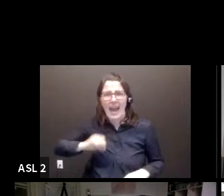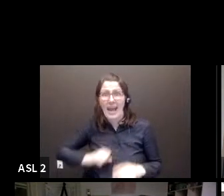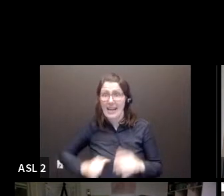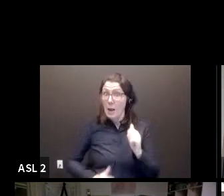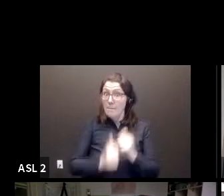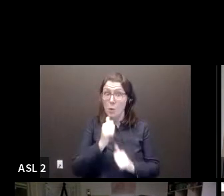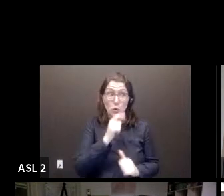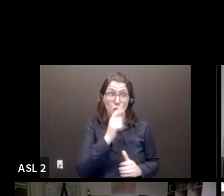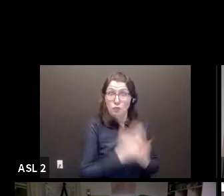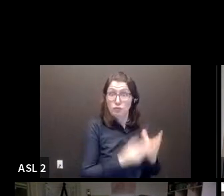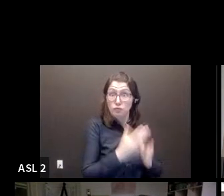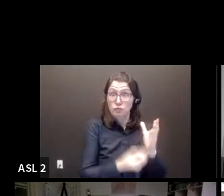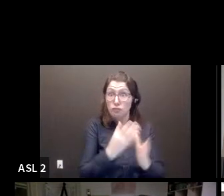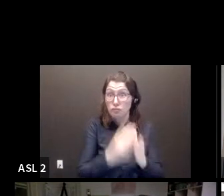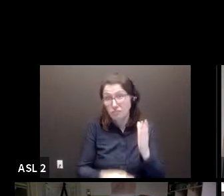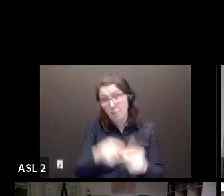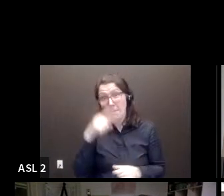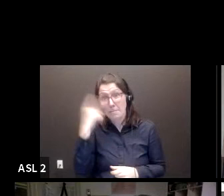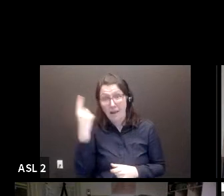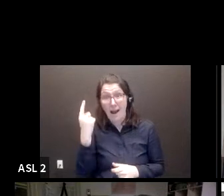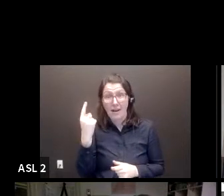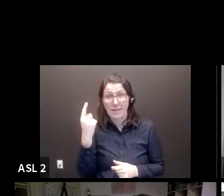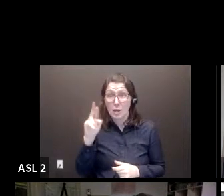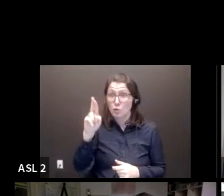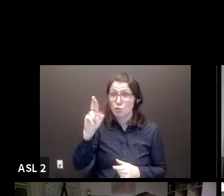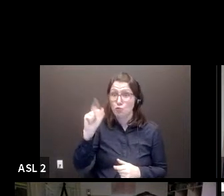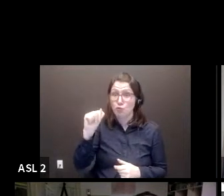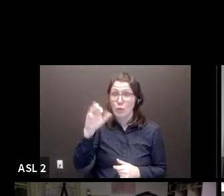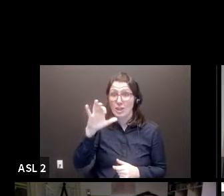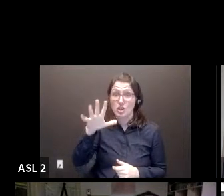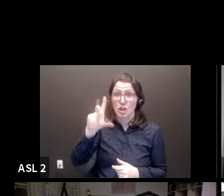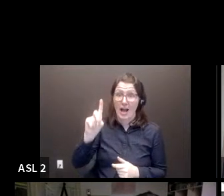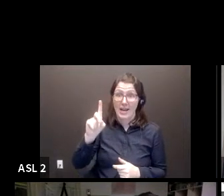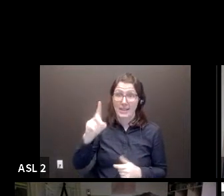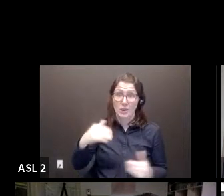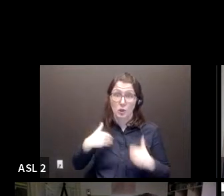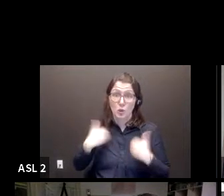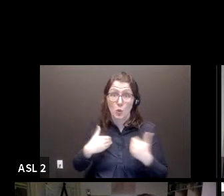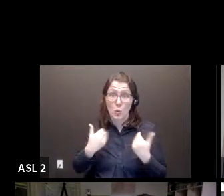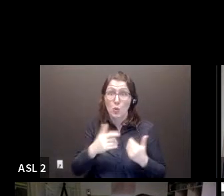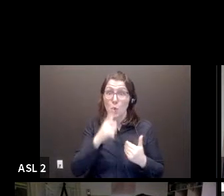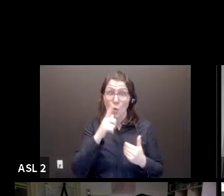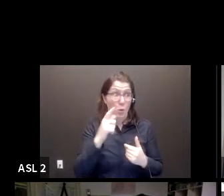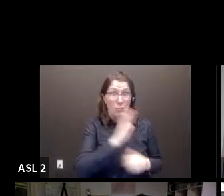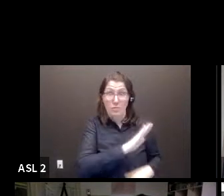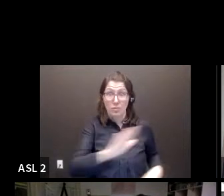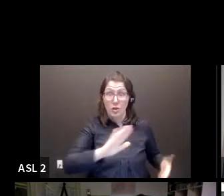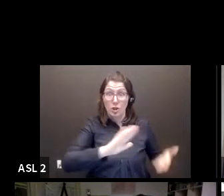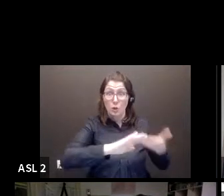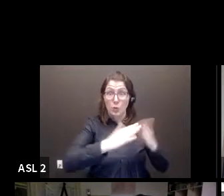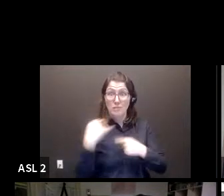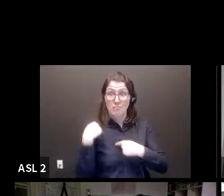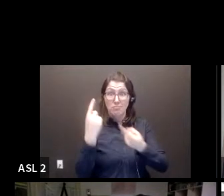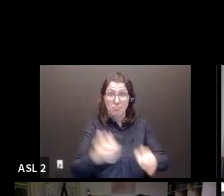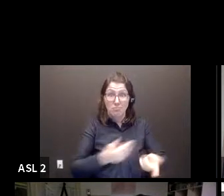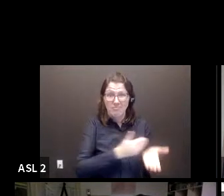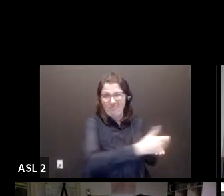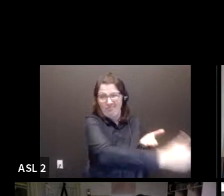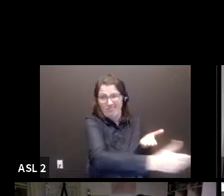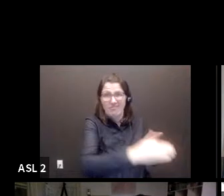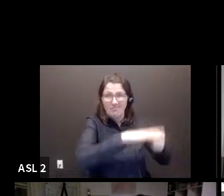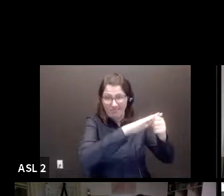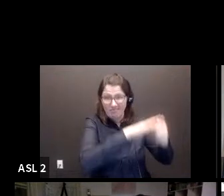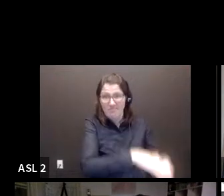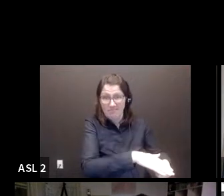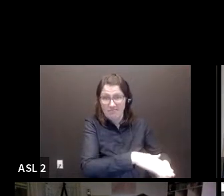specifically black and racialized youth who come from historical disenfranchised communities so we need to acknowledge that gun violence is preventable through a public health